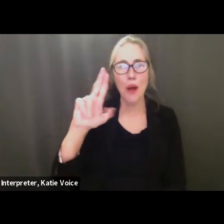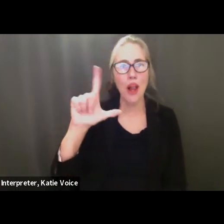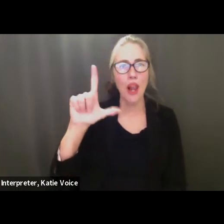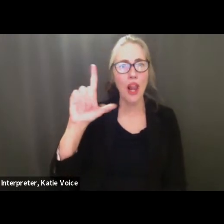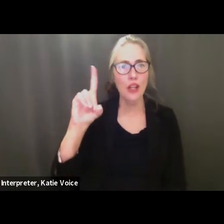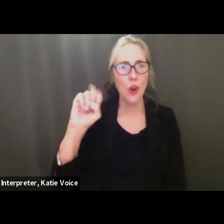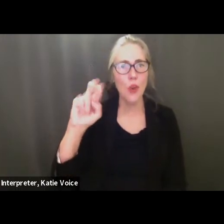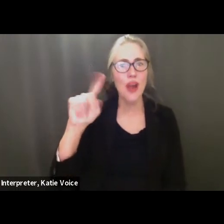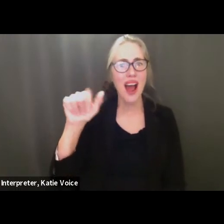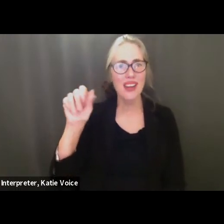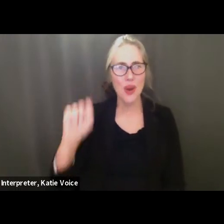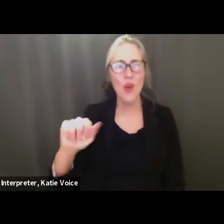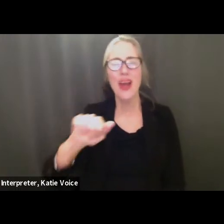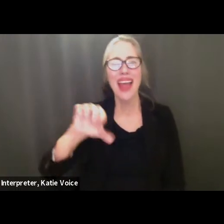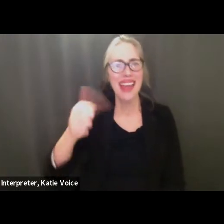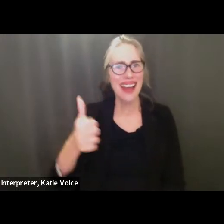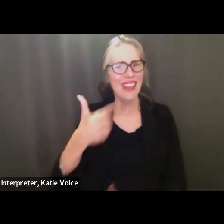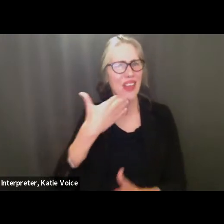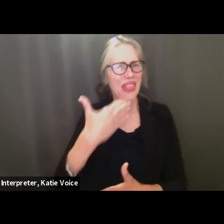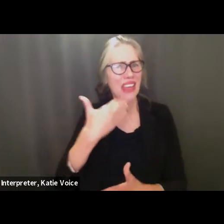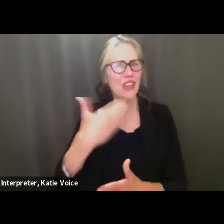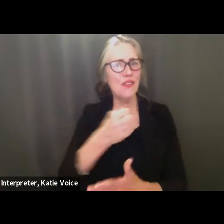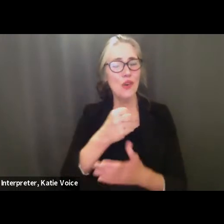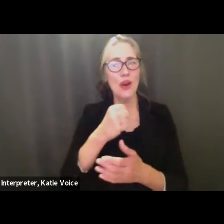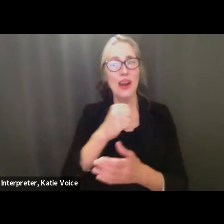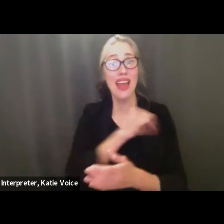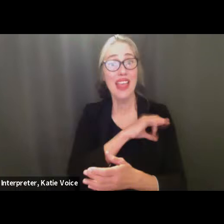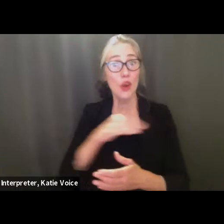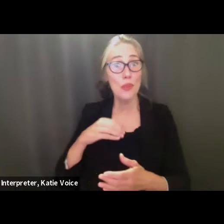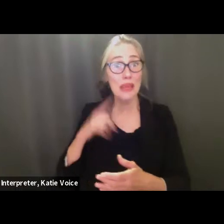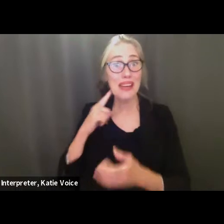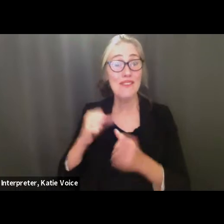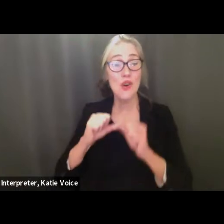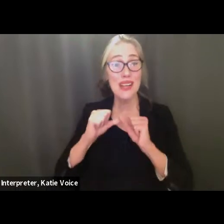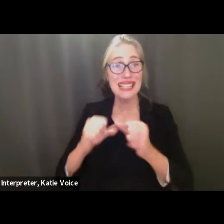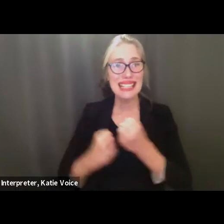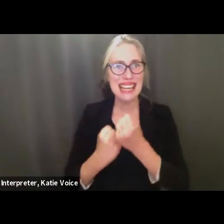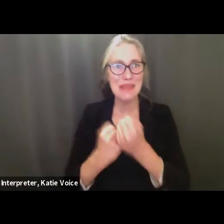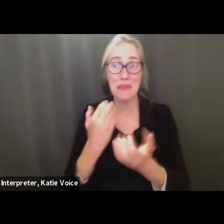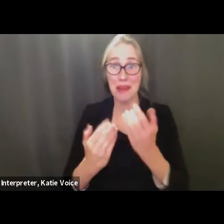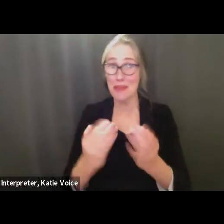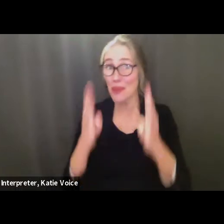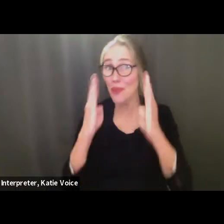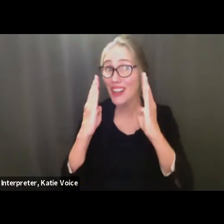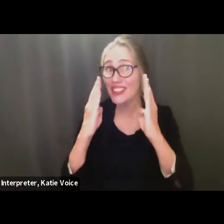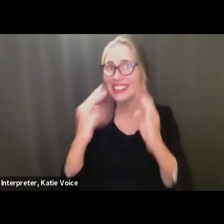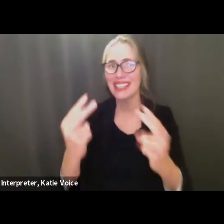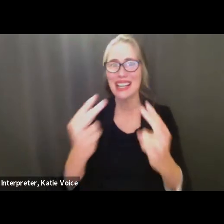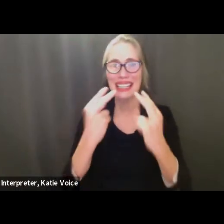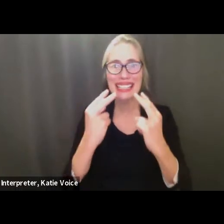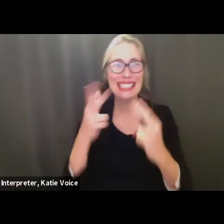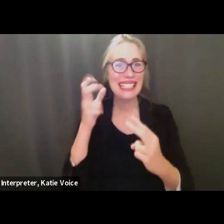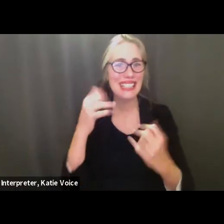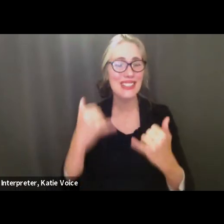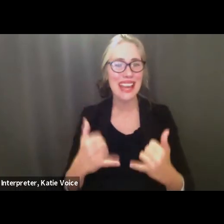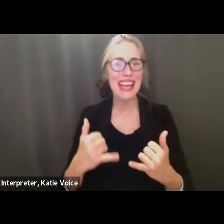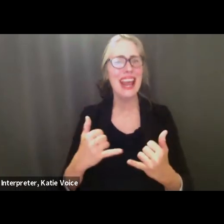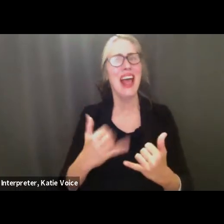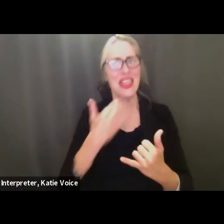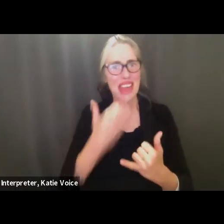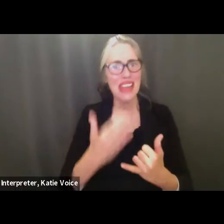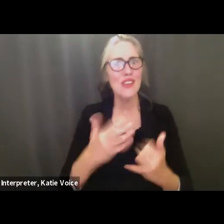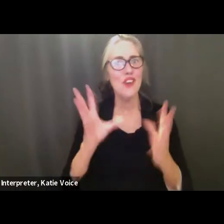and thanking the Sustainability Committee, many of whom might be listening and watching today, for their due diligence, and we're getting our meetings back on